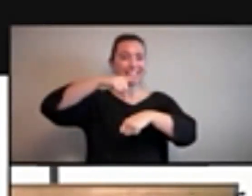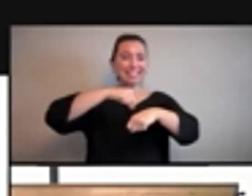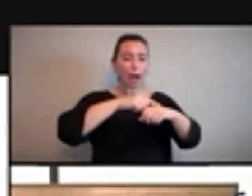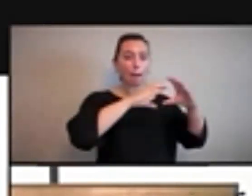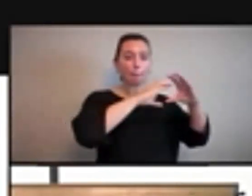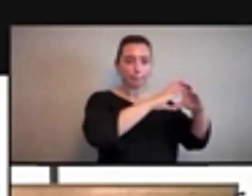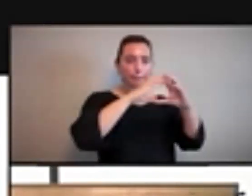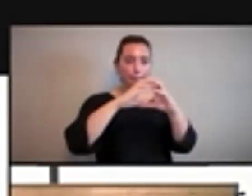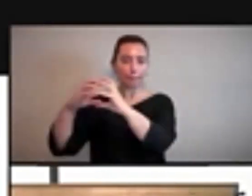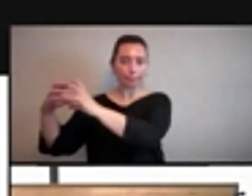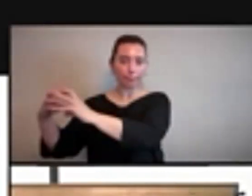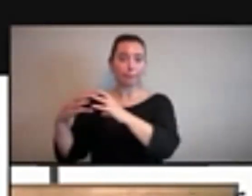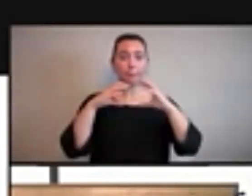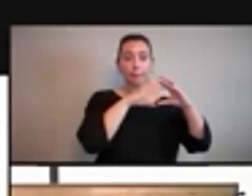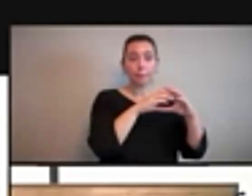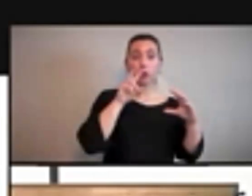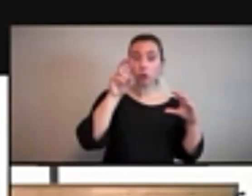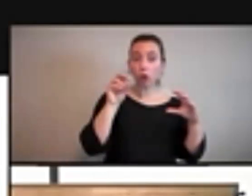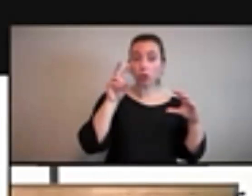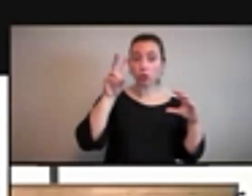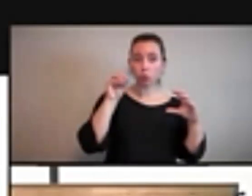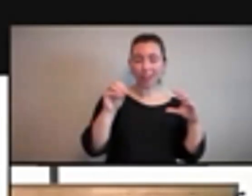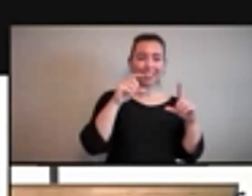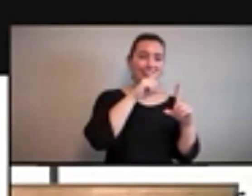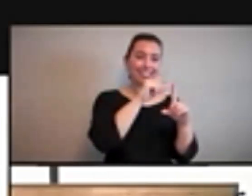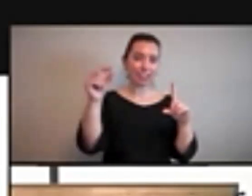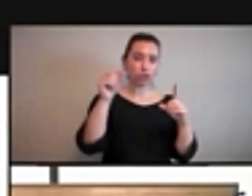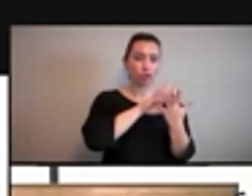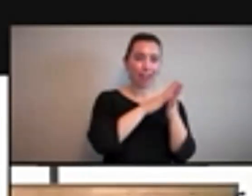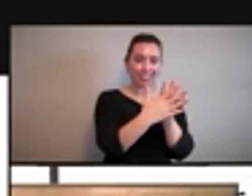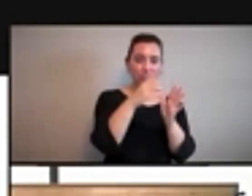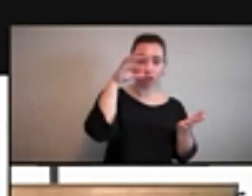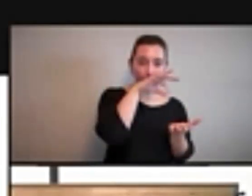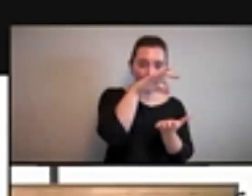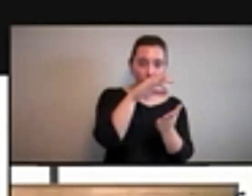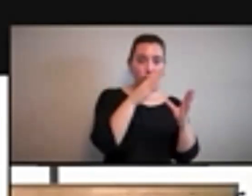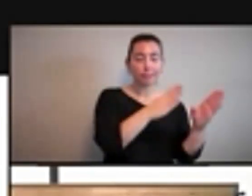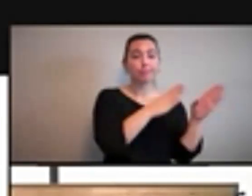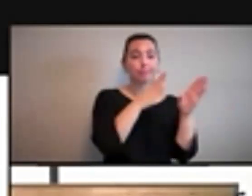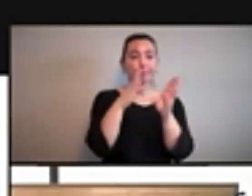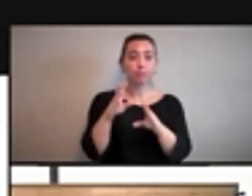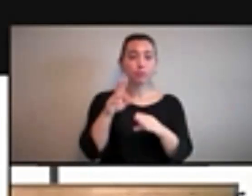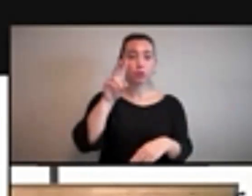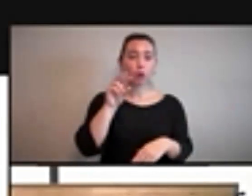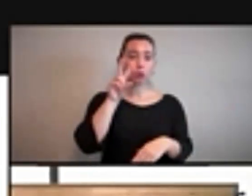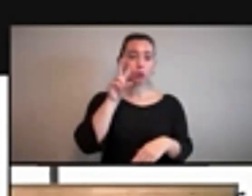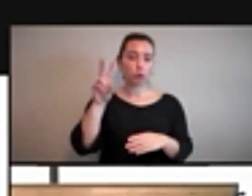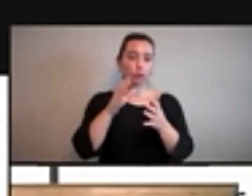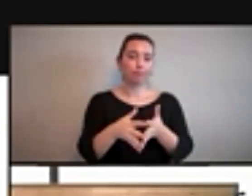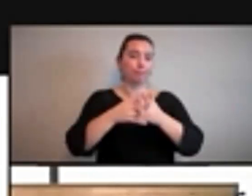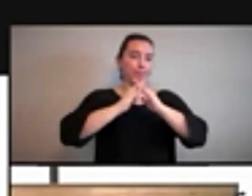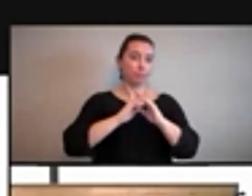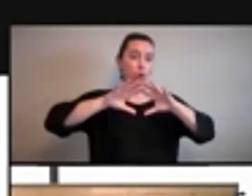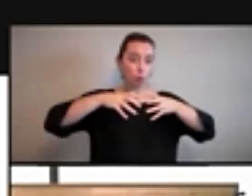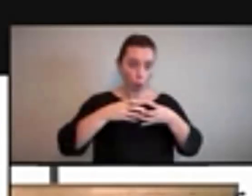digitalization strategy in 2020 and established the digital accessibility group in early 2022. Created the